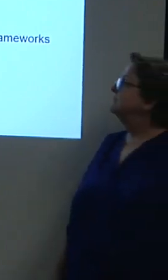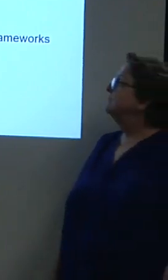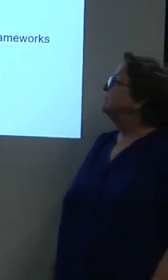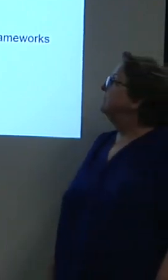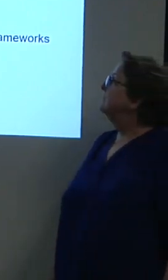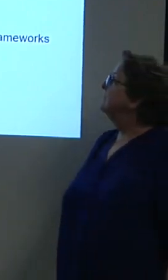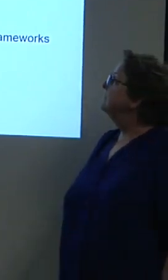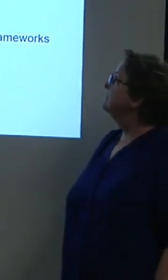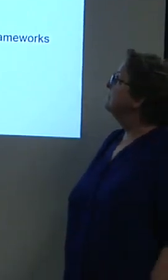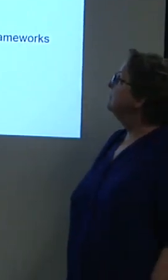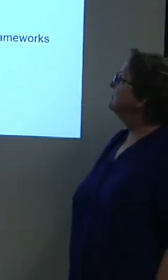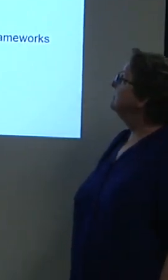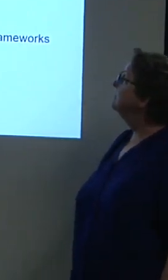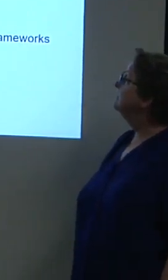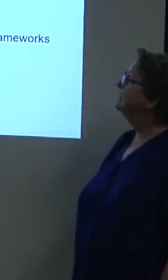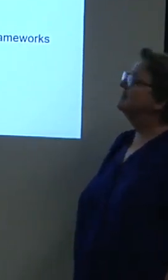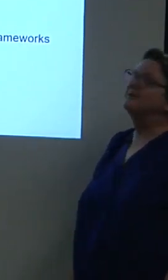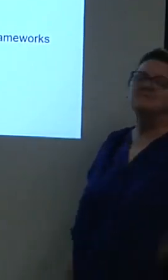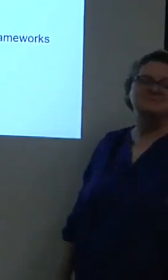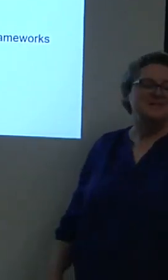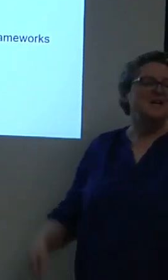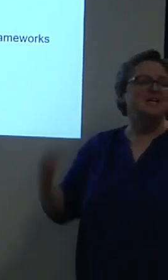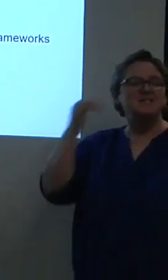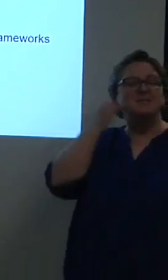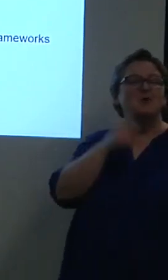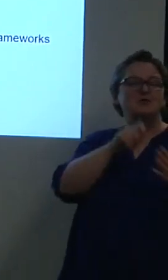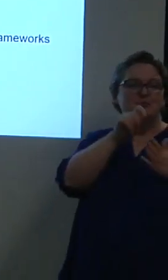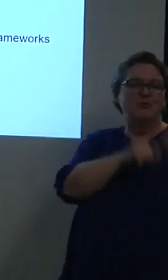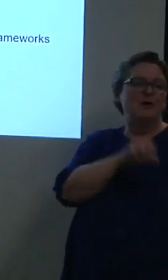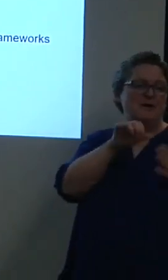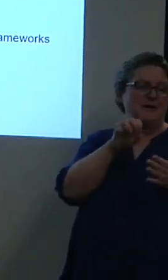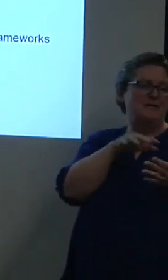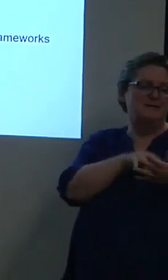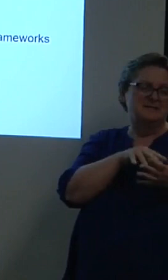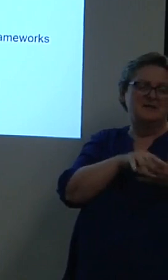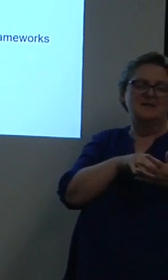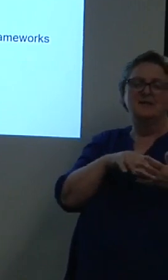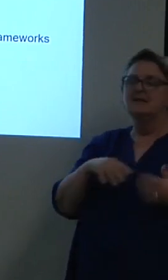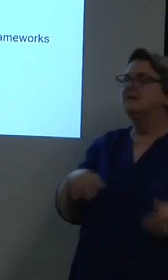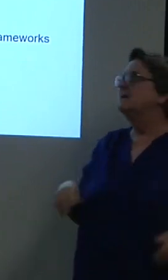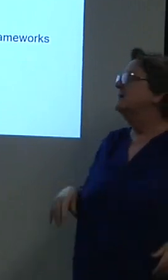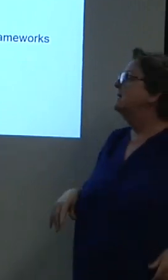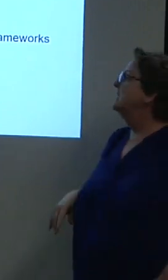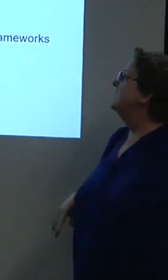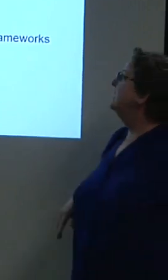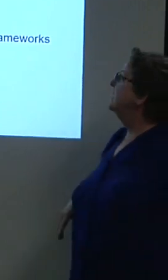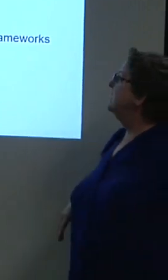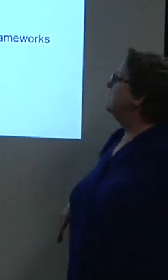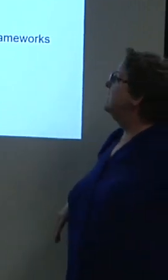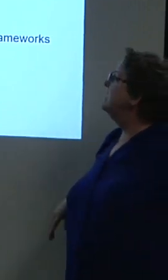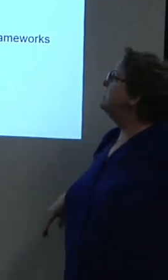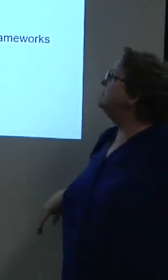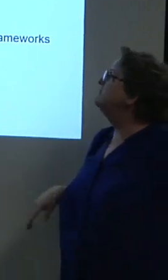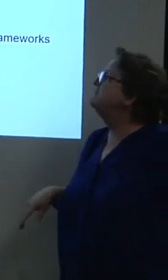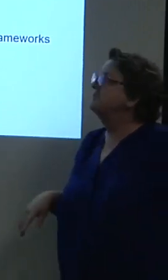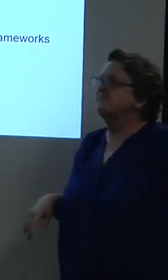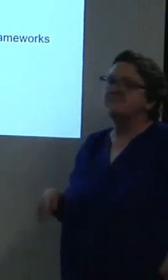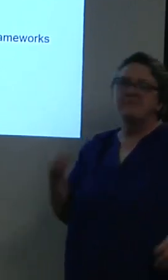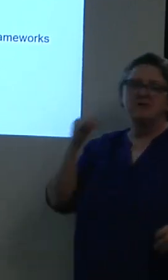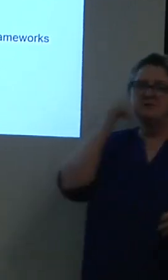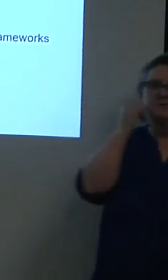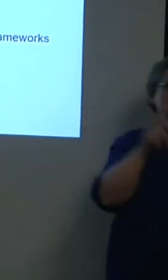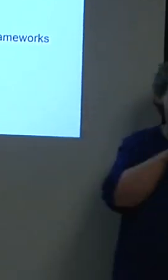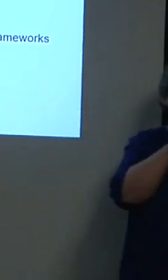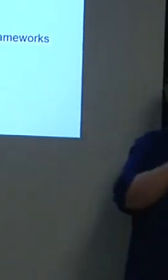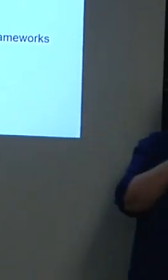All right, so if you're writing one though for yourself, so I'll show you some places where you can find them, but if you're saying, well, we have a really specific topic in